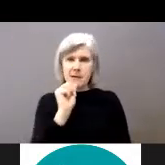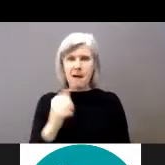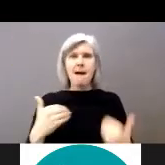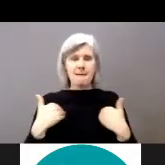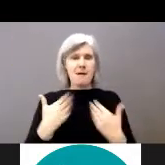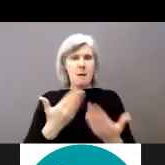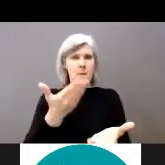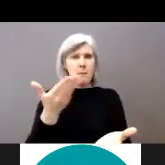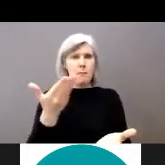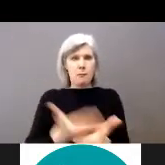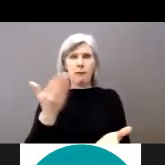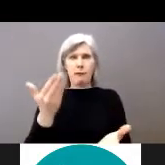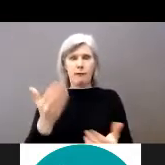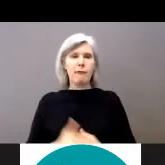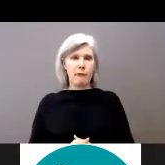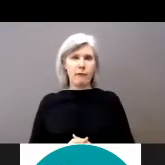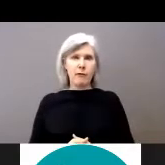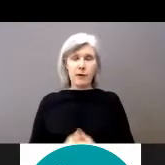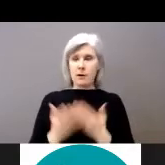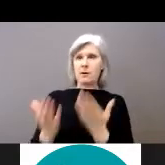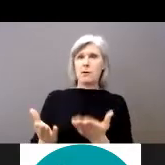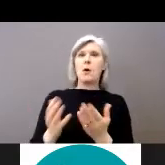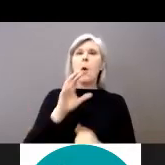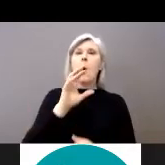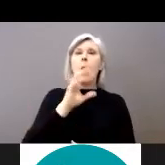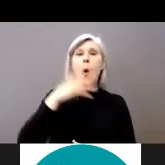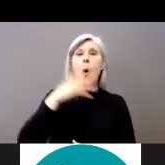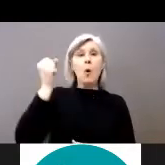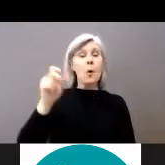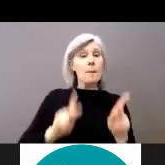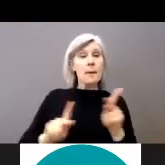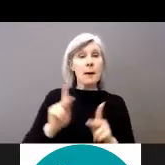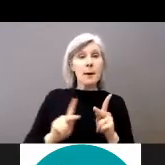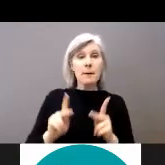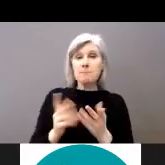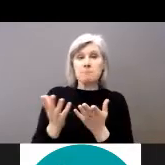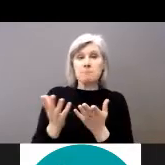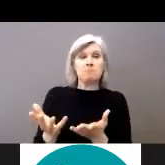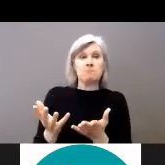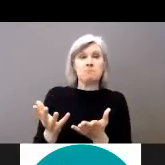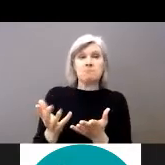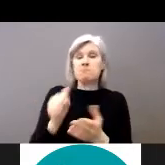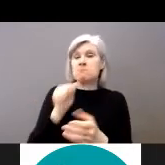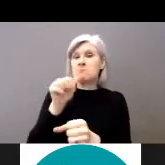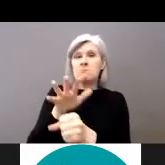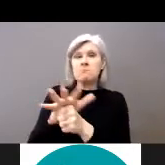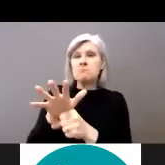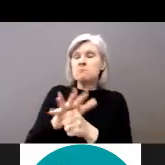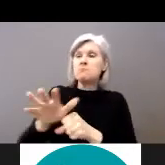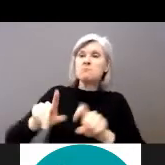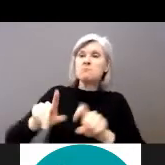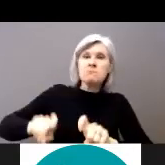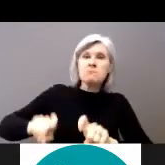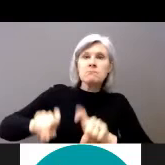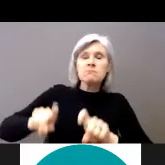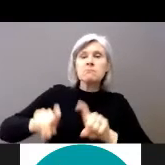Disproportionately, older people are not represented in clinical trials, including vaccination trials or medication